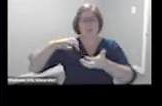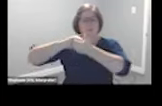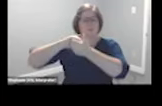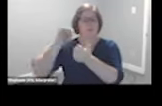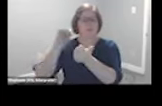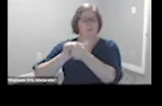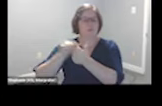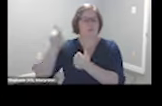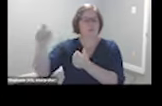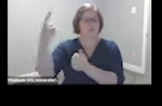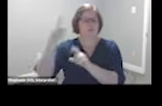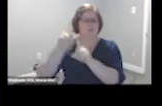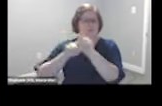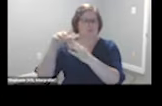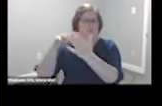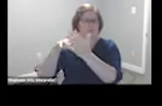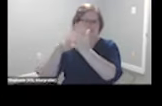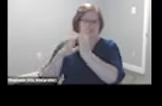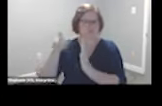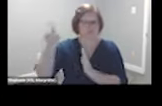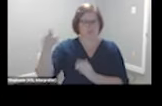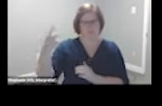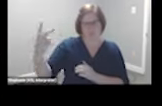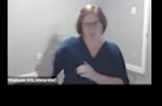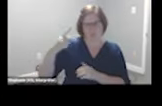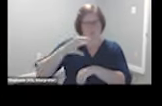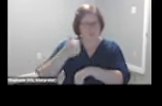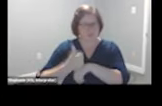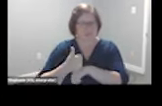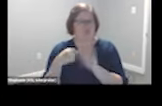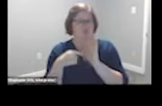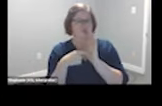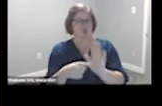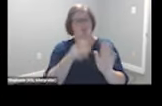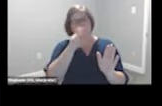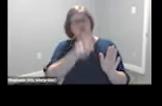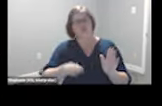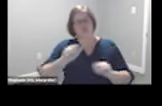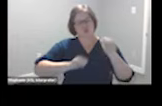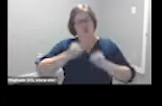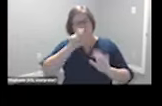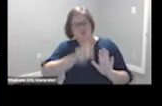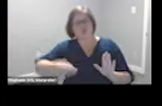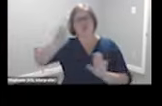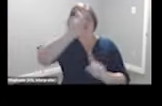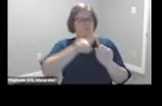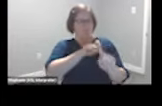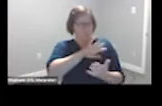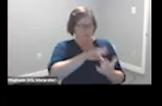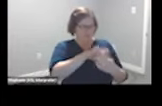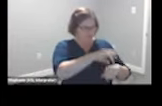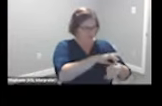Observatory. We put together a show that was basically a journey from the surface of the Earth all the way to the edge of the universe through a number of different